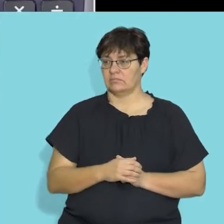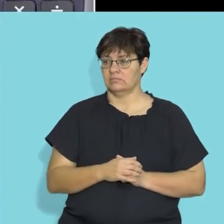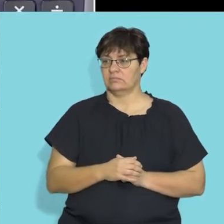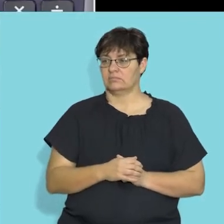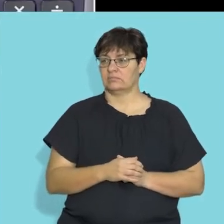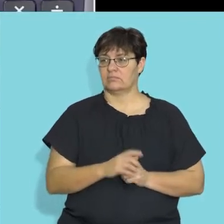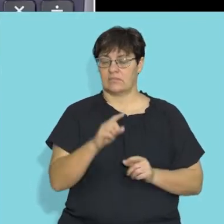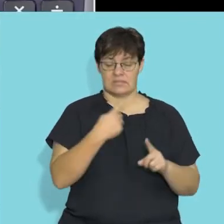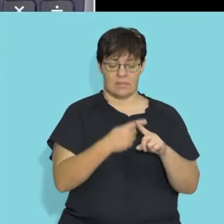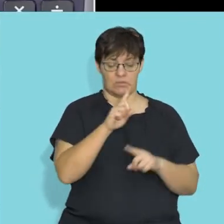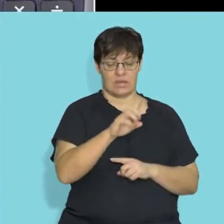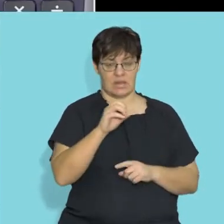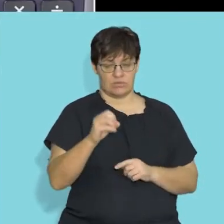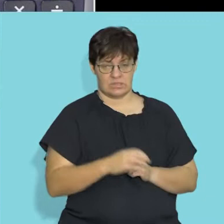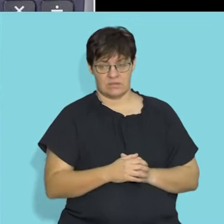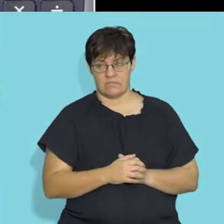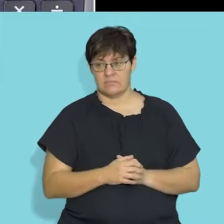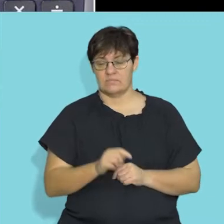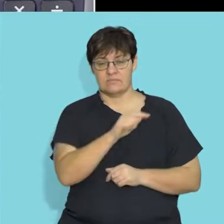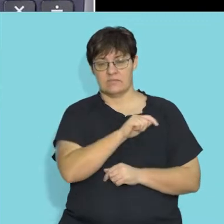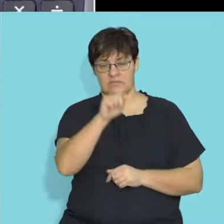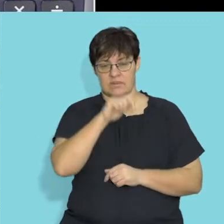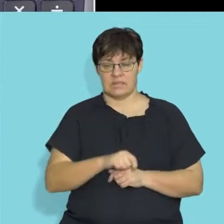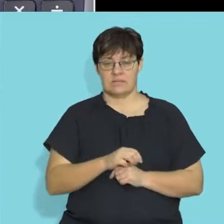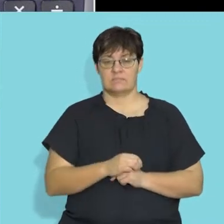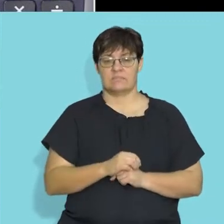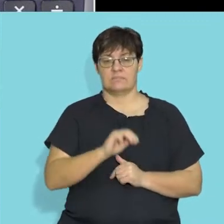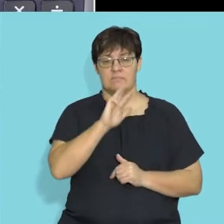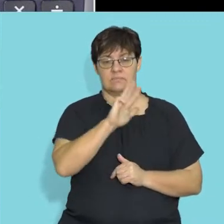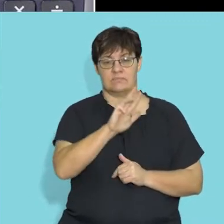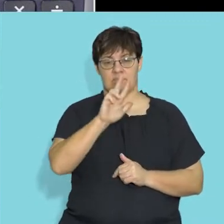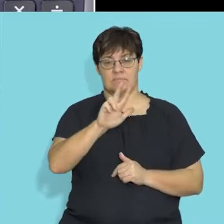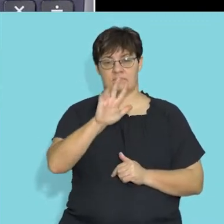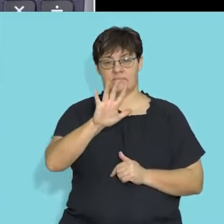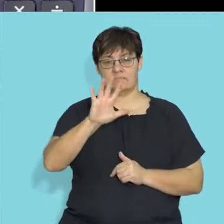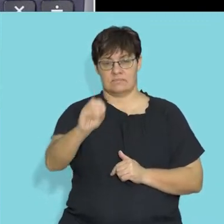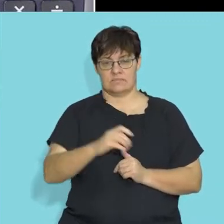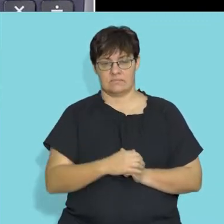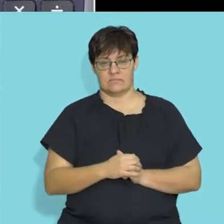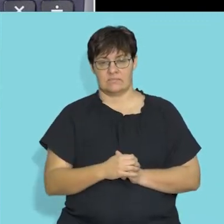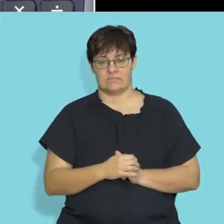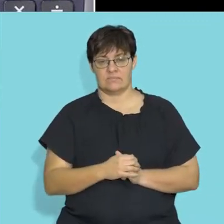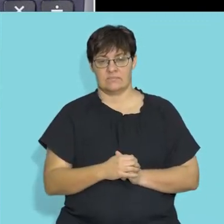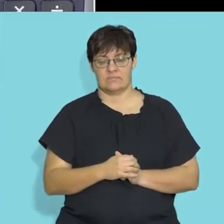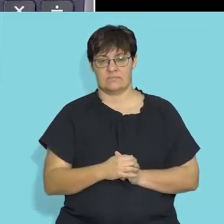788, which we have there, times 100, okay, divided by